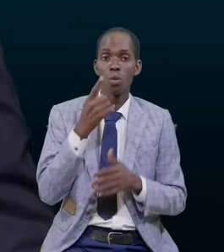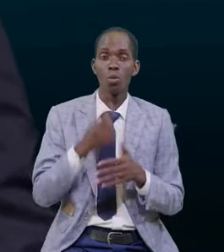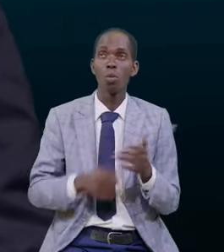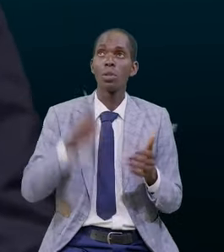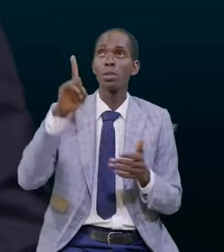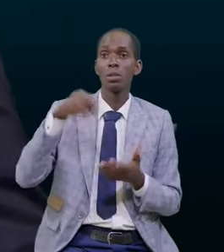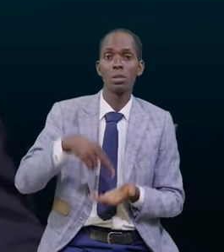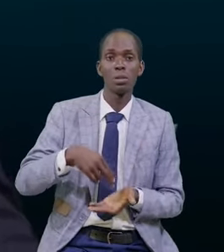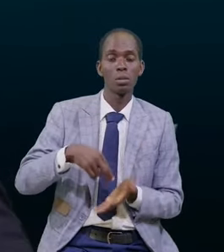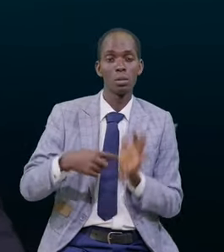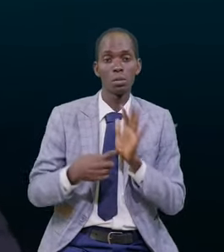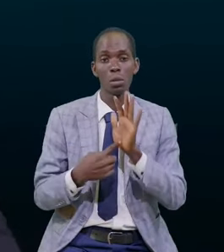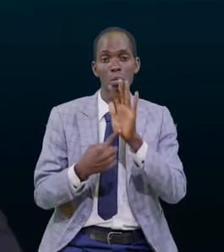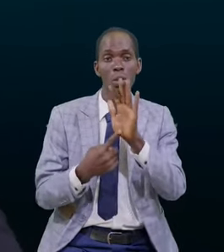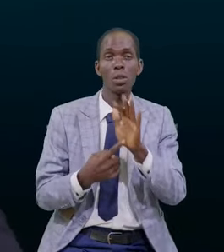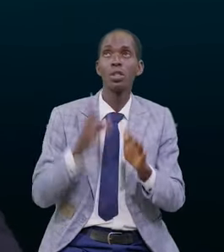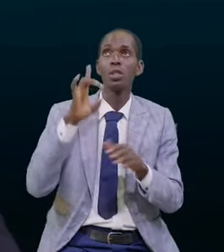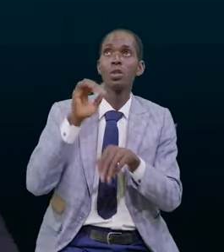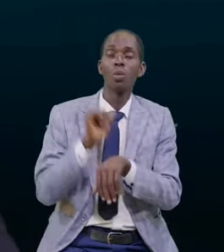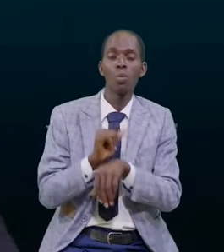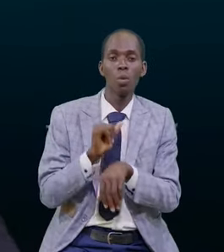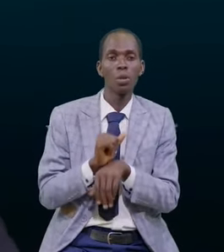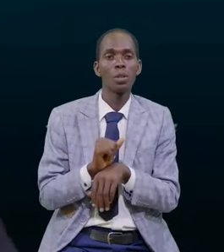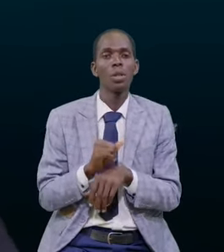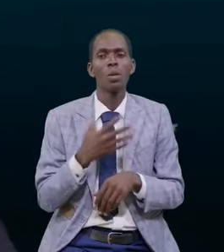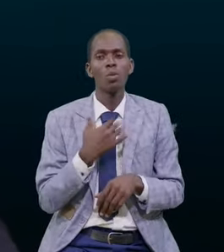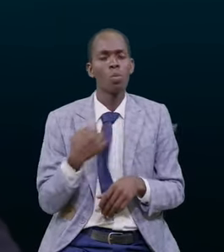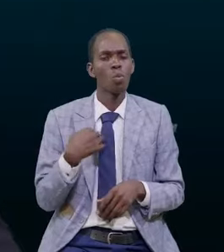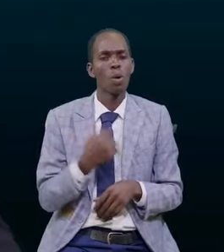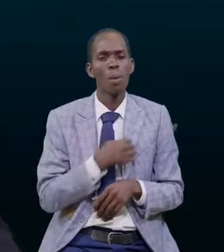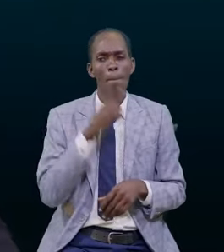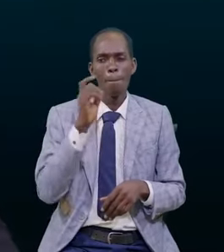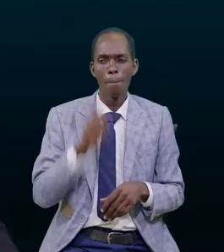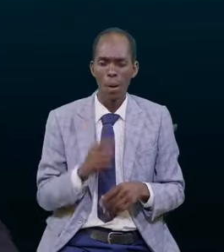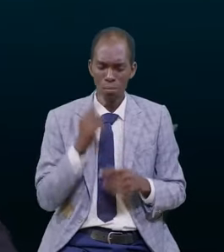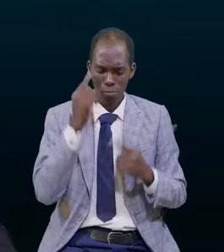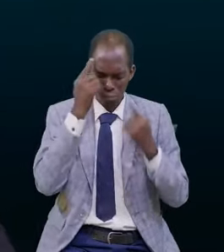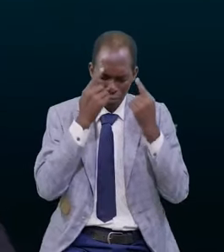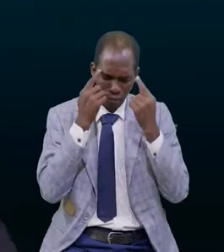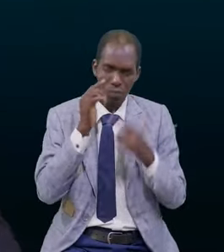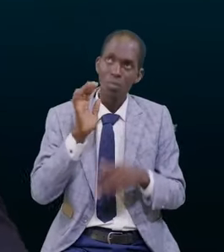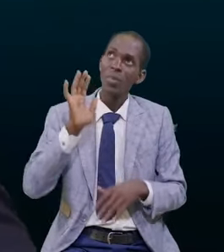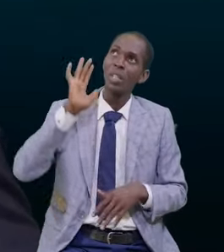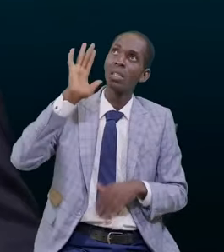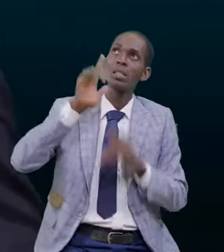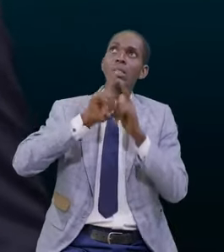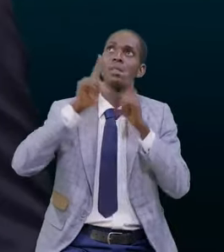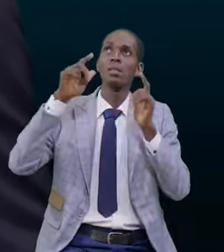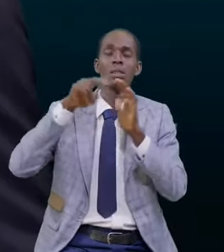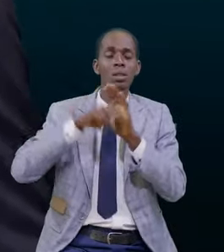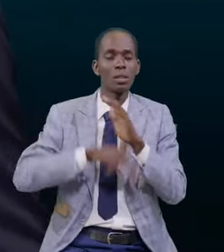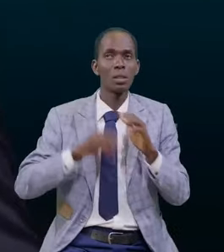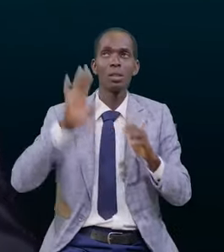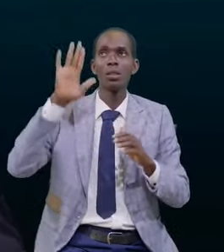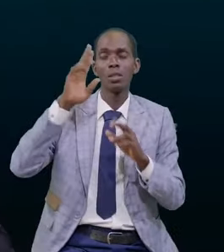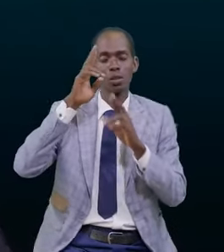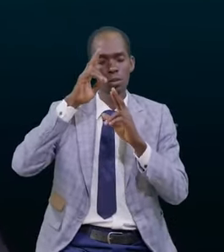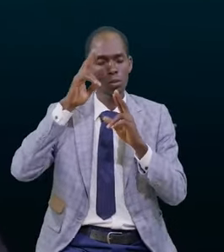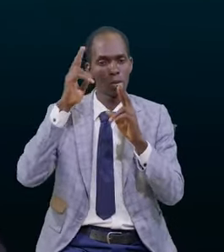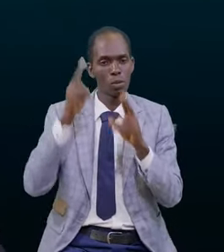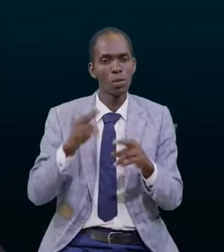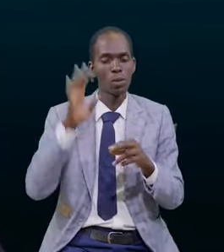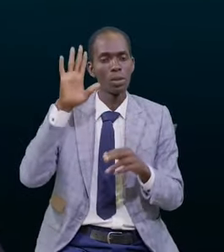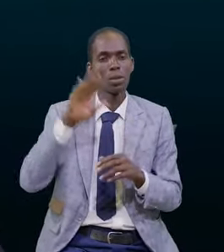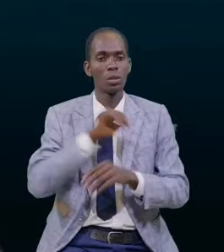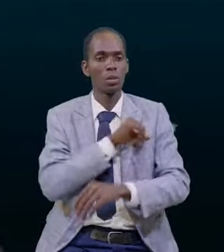his work we must thoroughly Ponder on his dignity his Excellency and Authority this is so critical